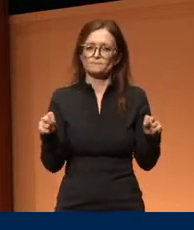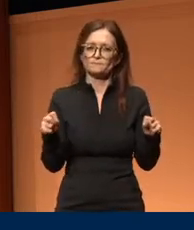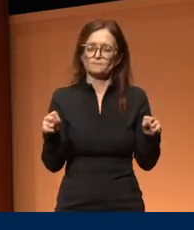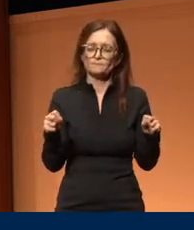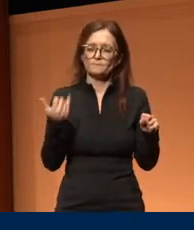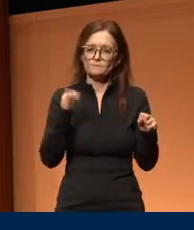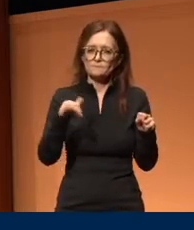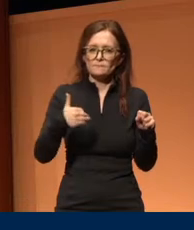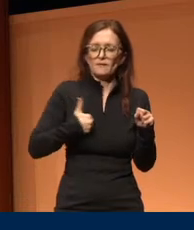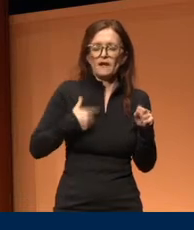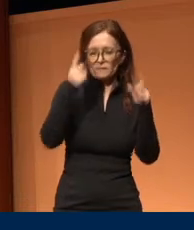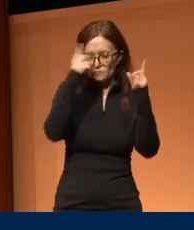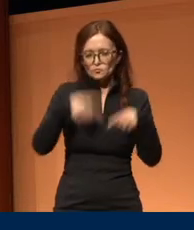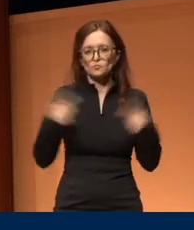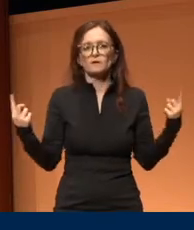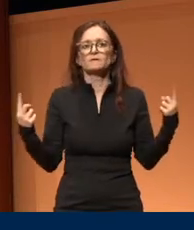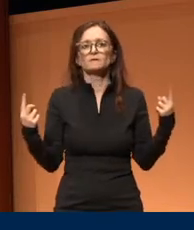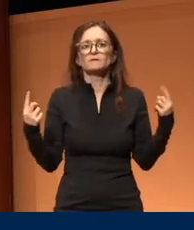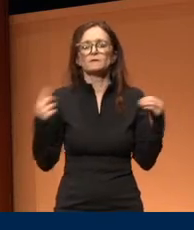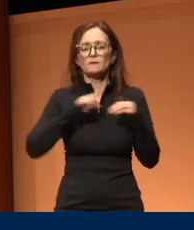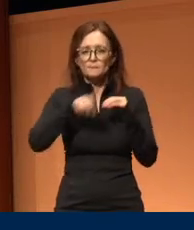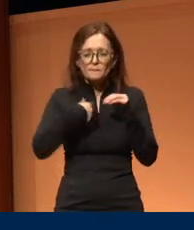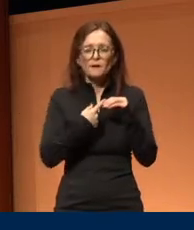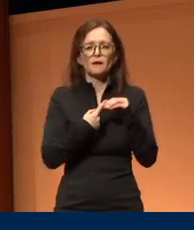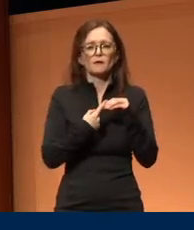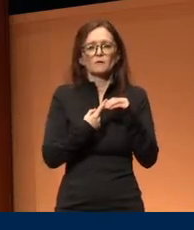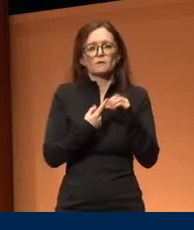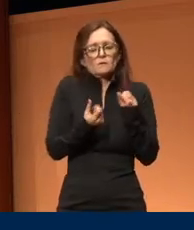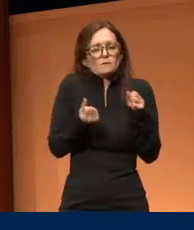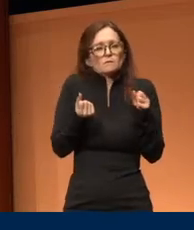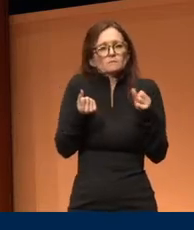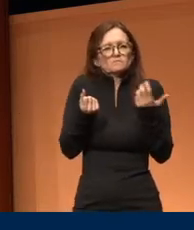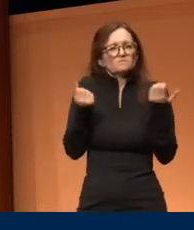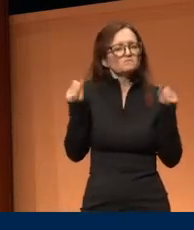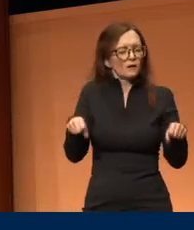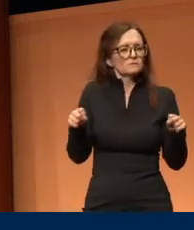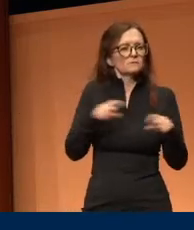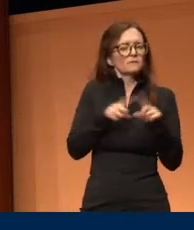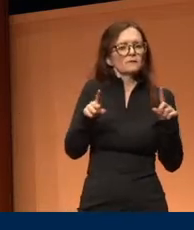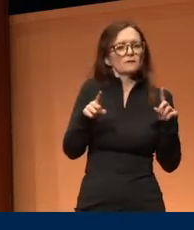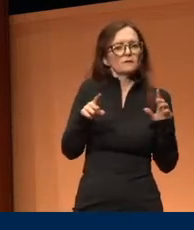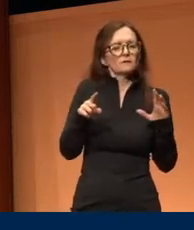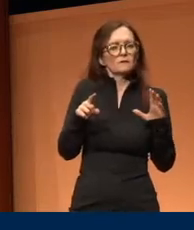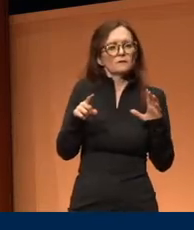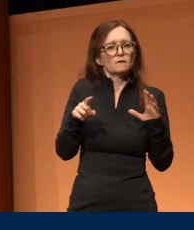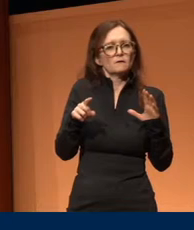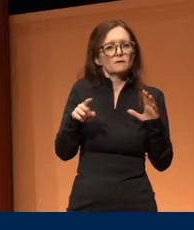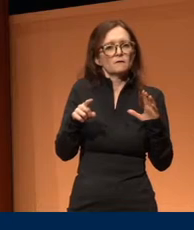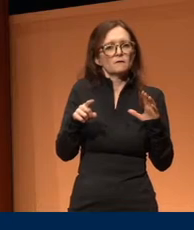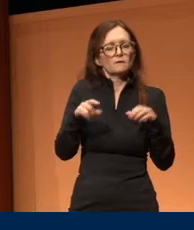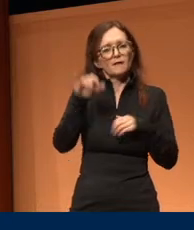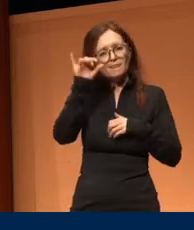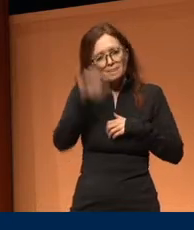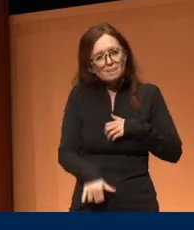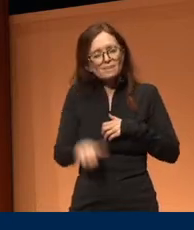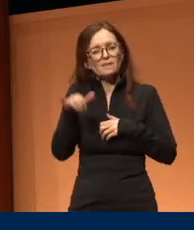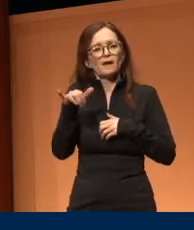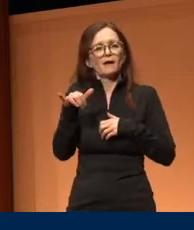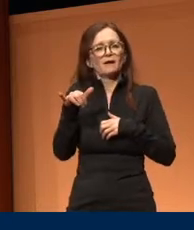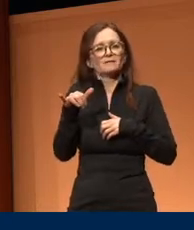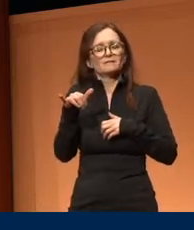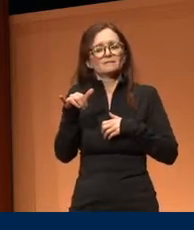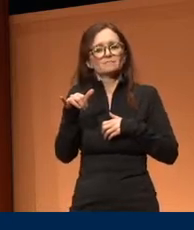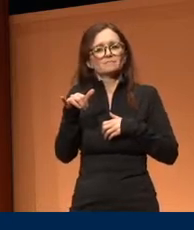have a disagreement about what's more reasonable. And so the semantic around this is